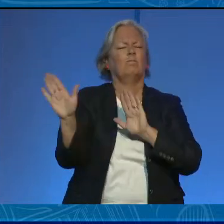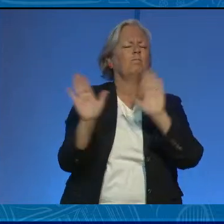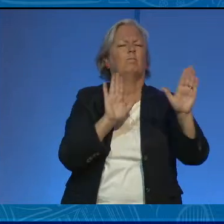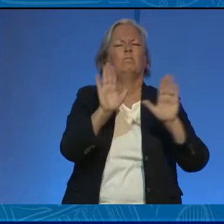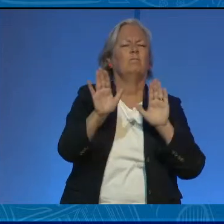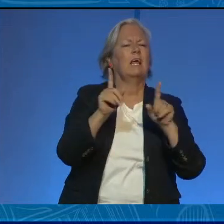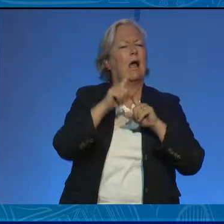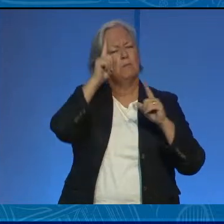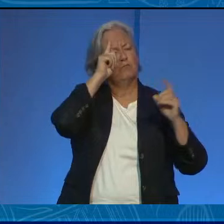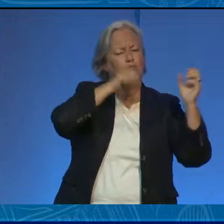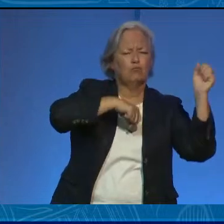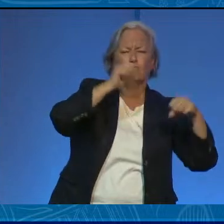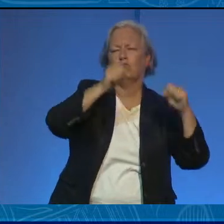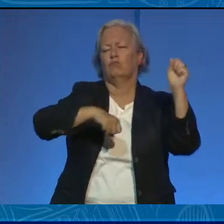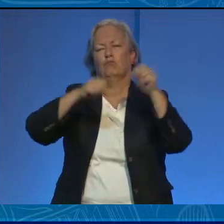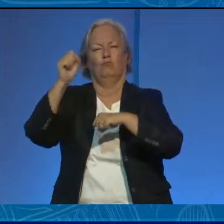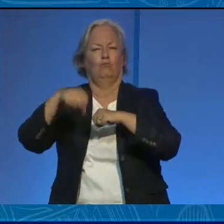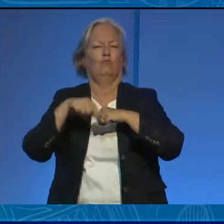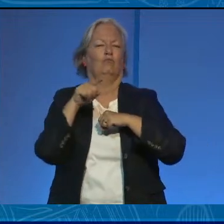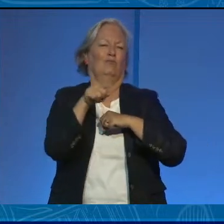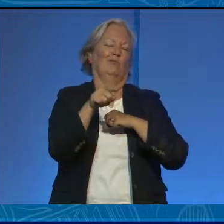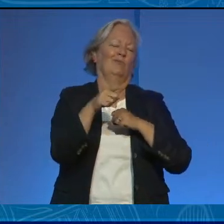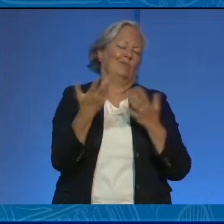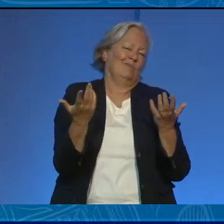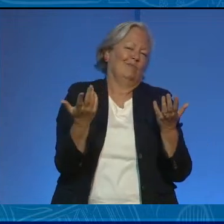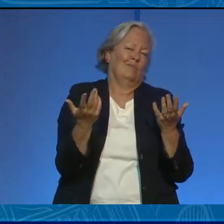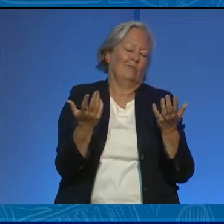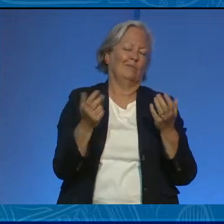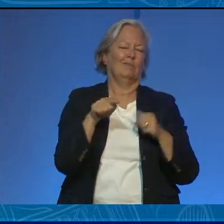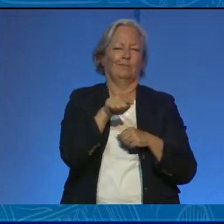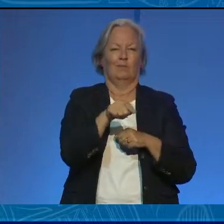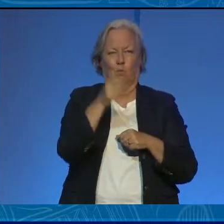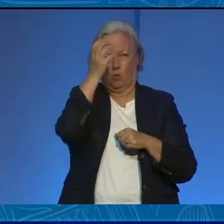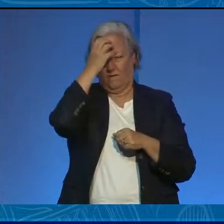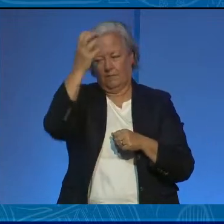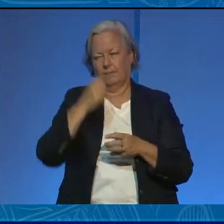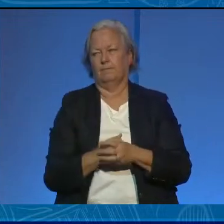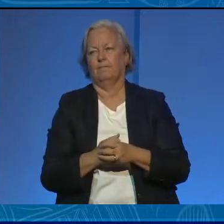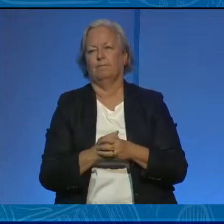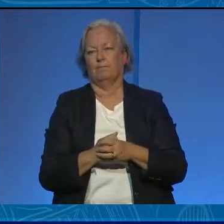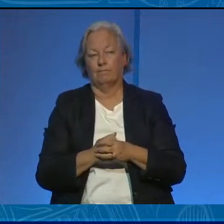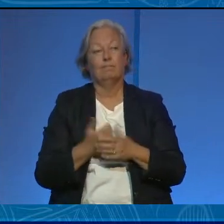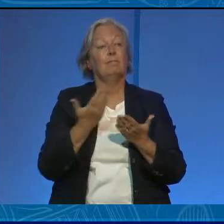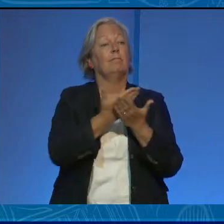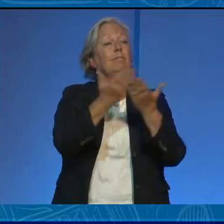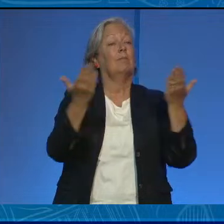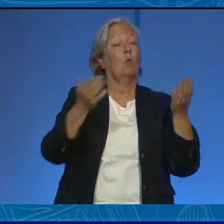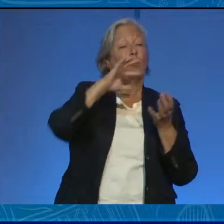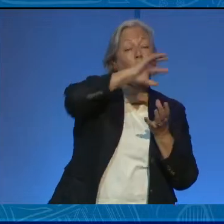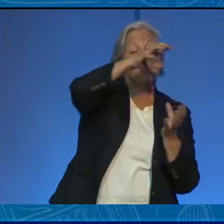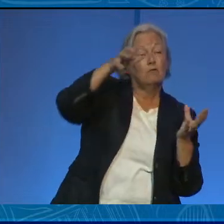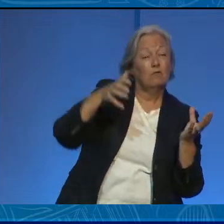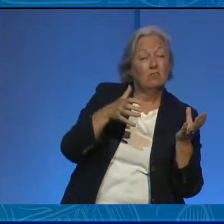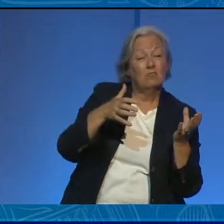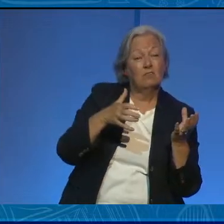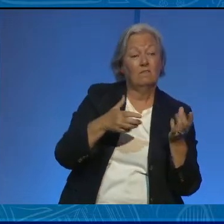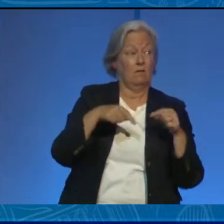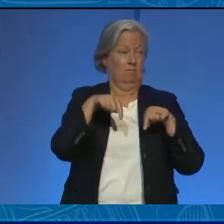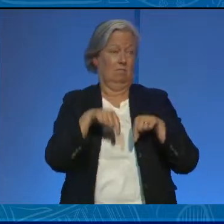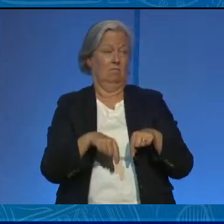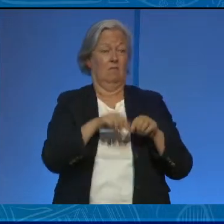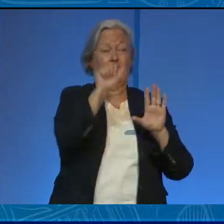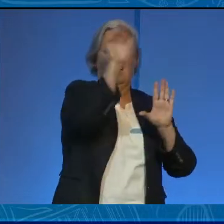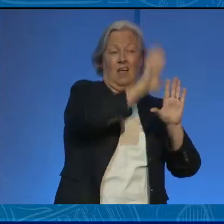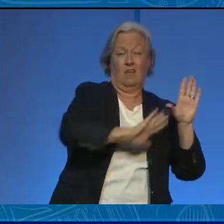agreements. We encourage, ladies and gentlemen, all countries and stakeholders from the Asia-Pacific region